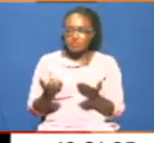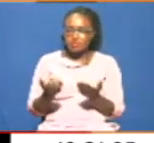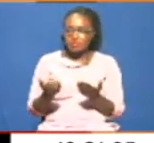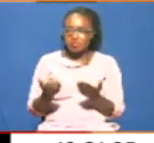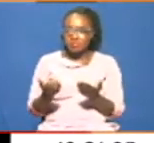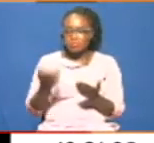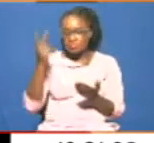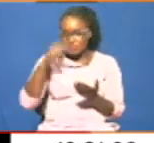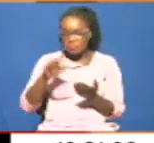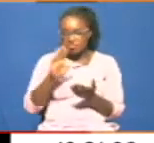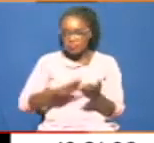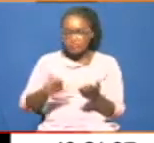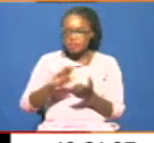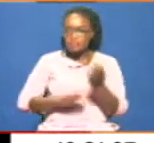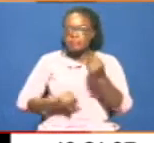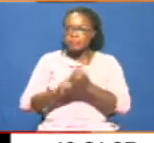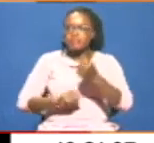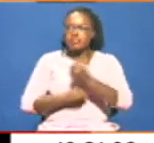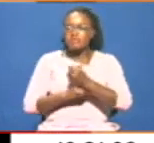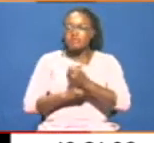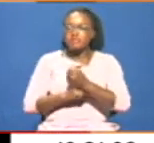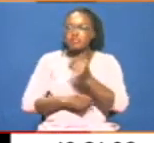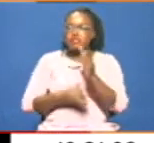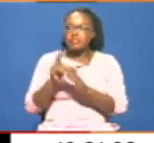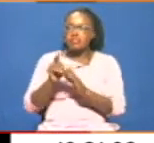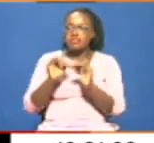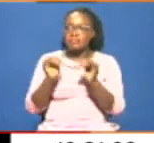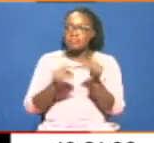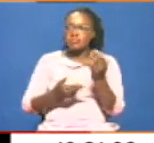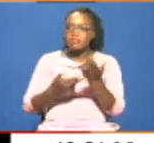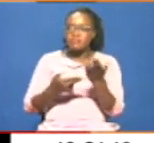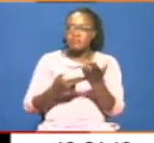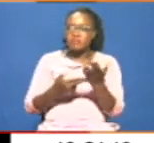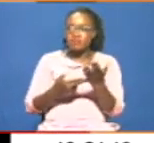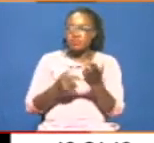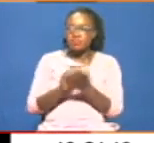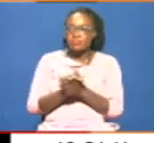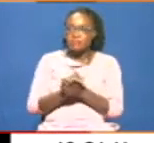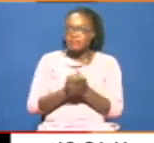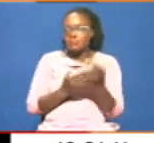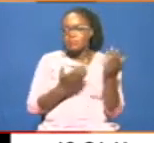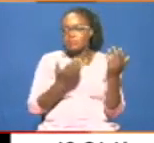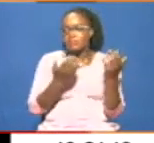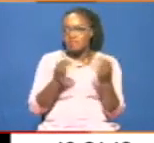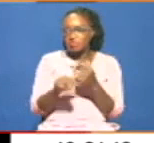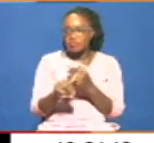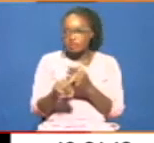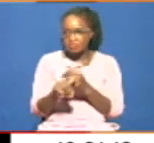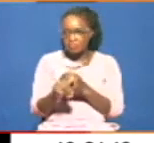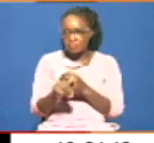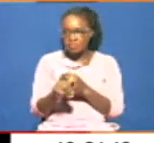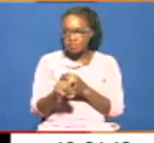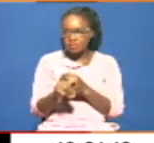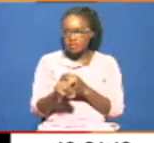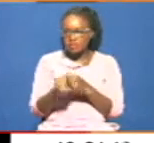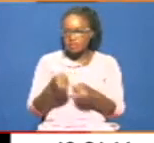policy environment to mm-hmm. support development of new technologies. And I'll hope as we go on, we will be able